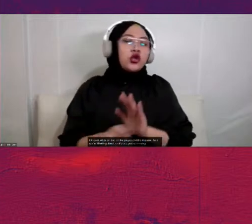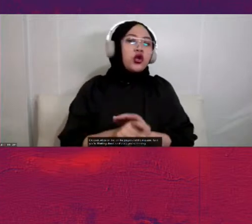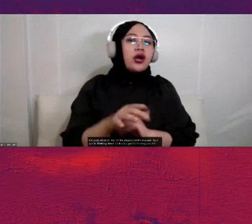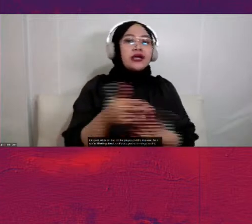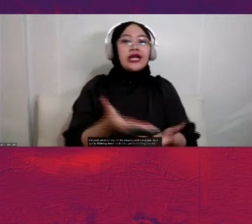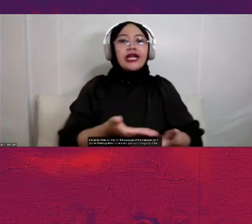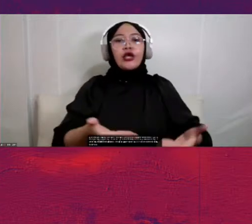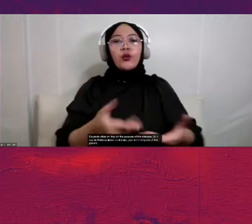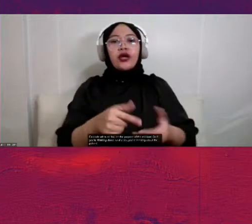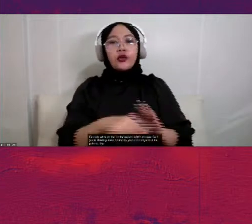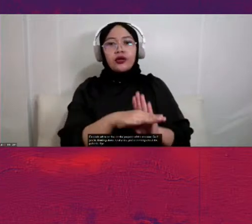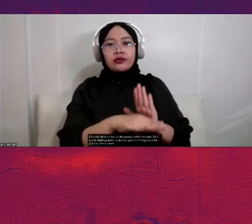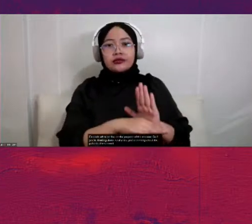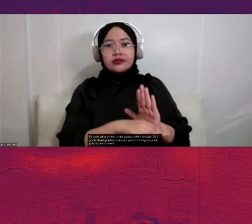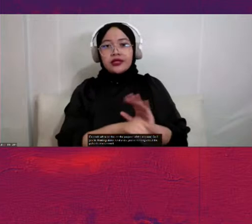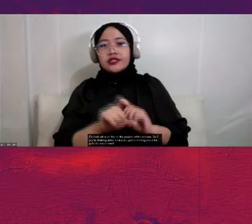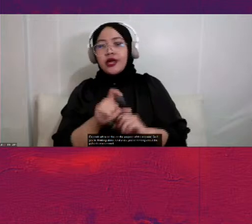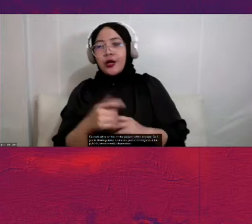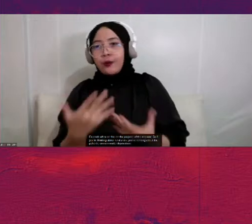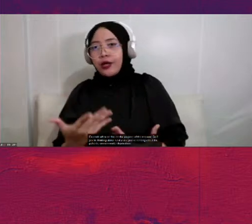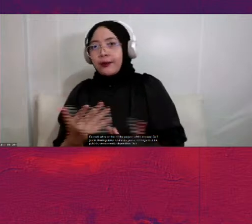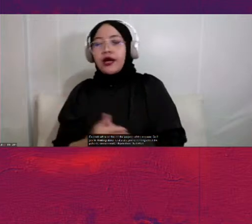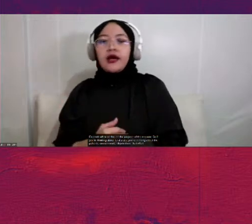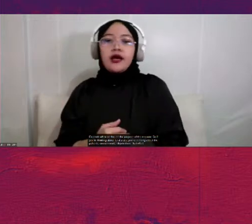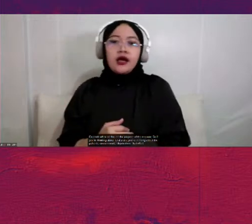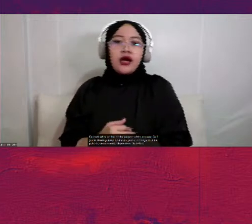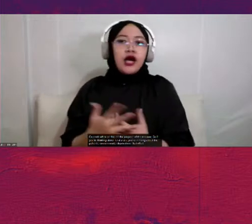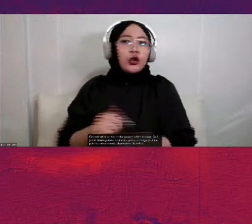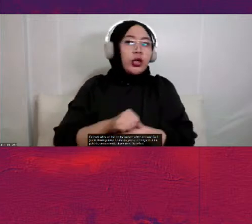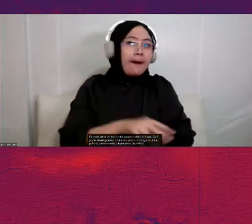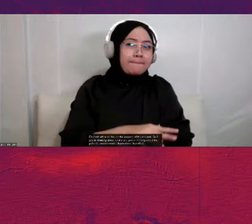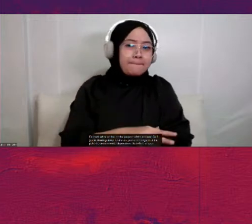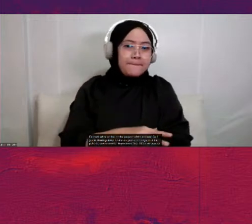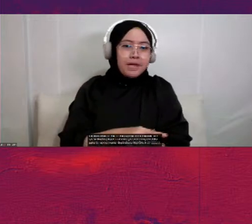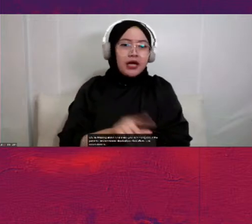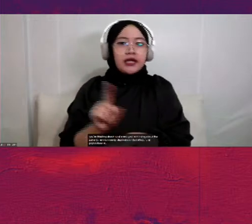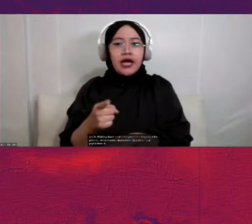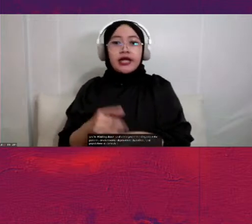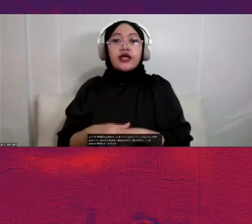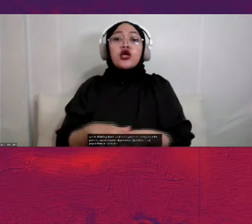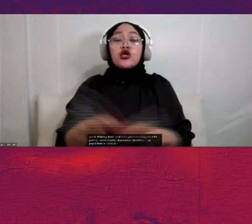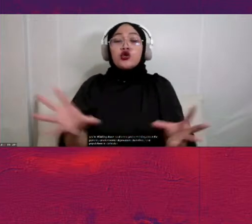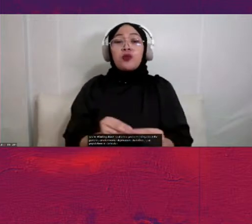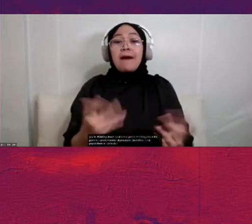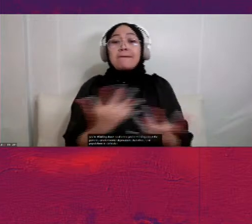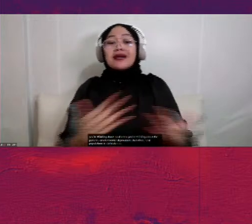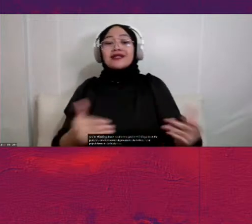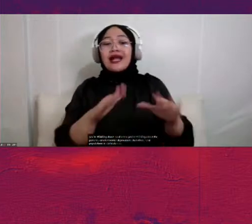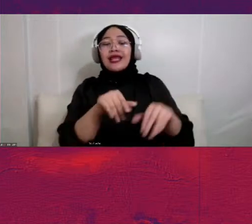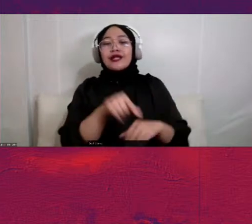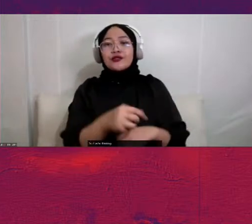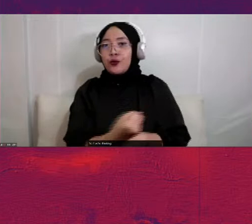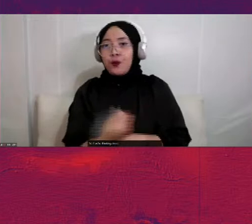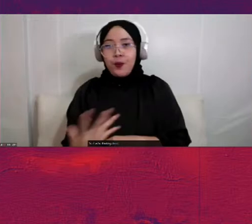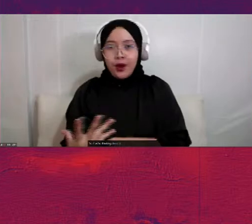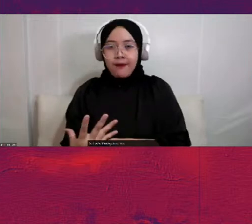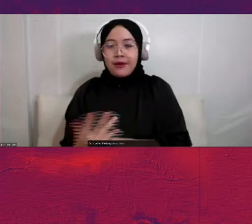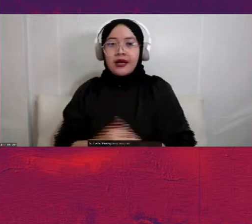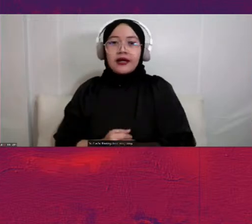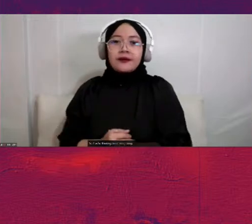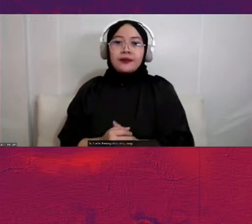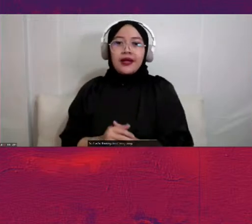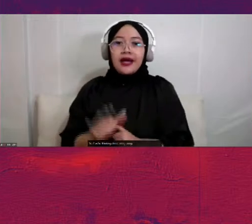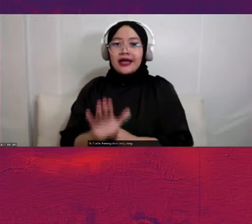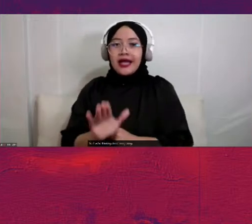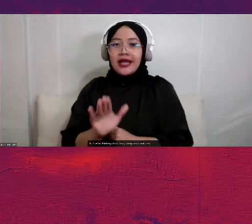about deprivations, environmental deprivations that affect rural populations in particular. So if we're thinking about